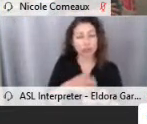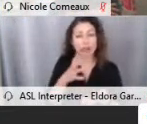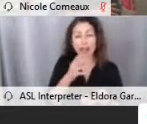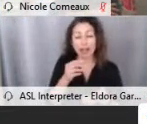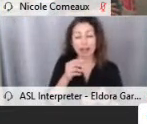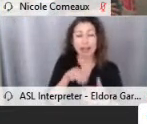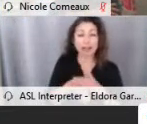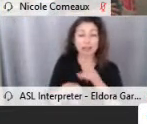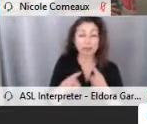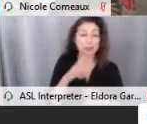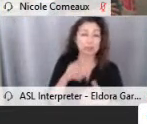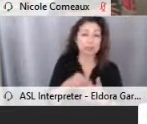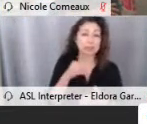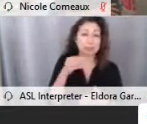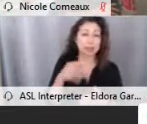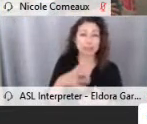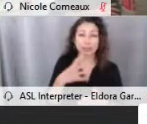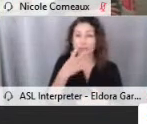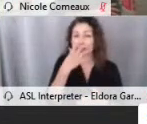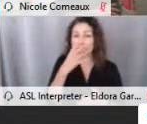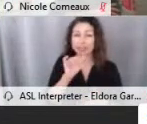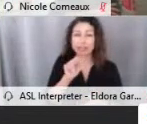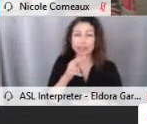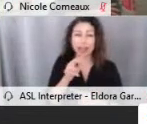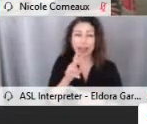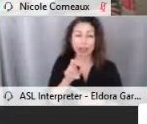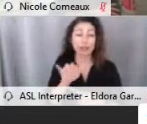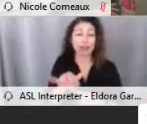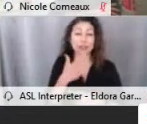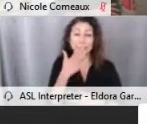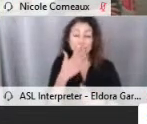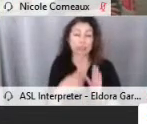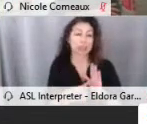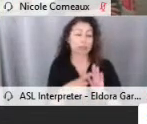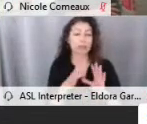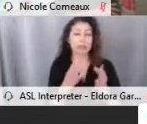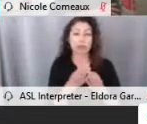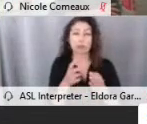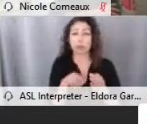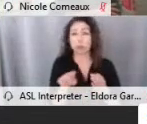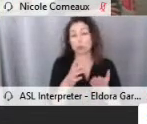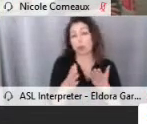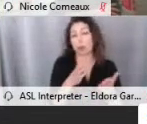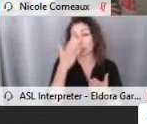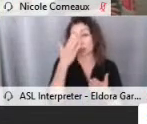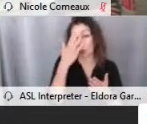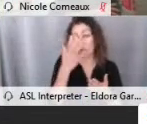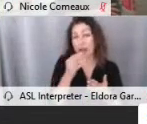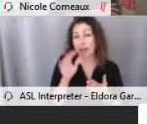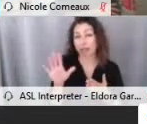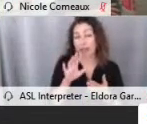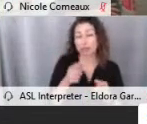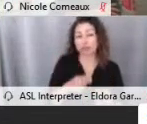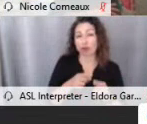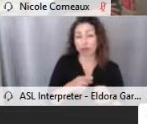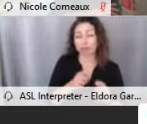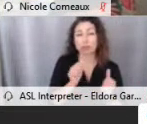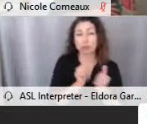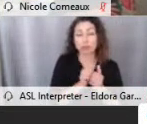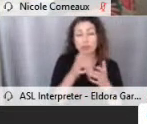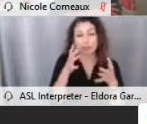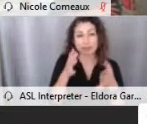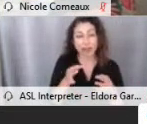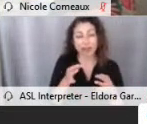inhaler. I think this is an example of a family that you all might know and the struggles that they face with